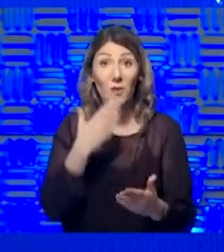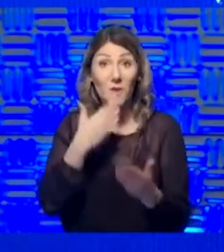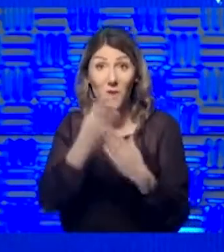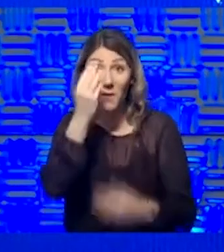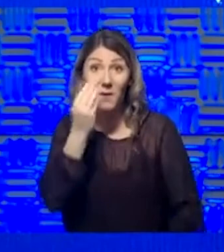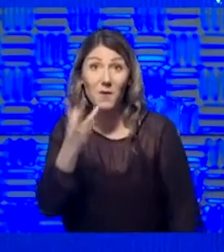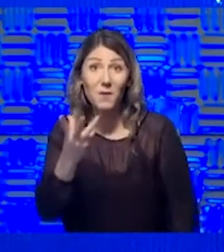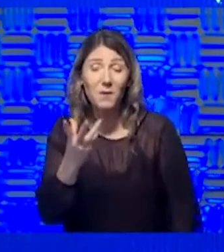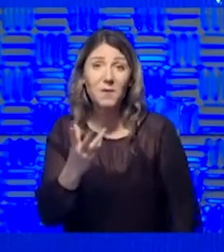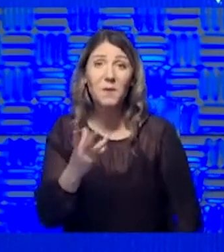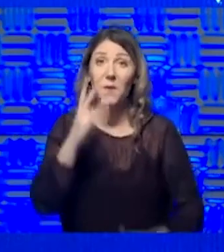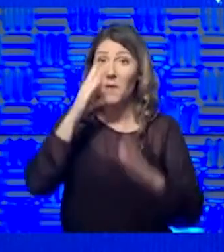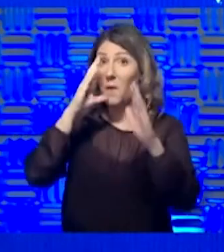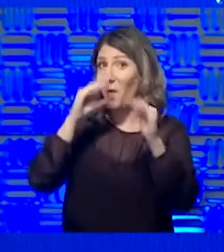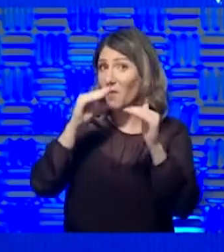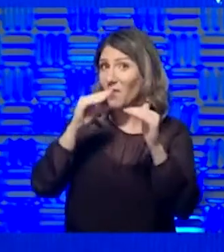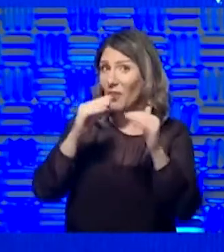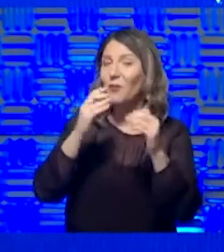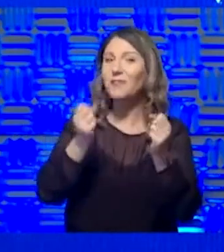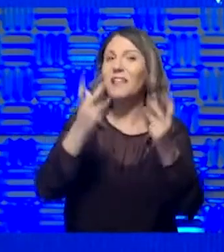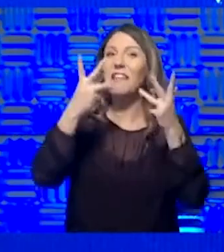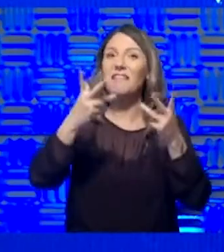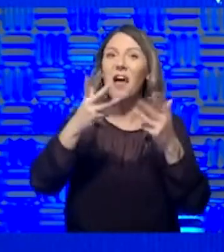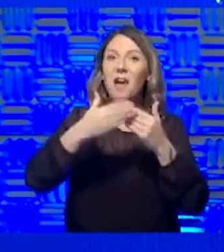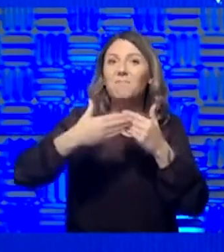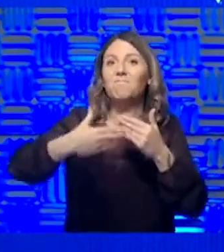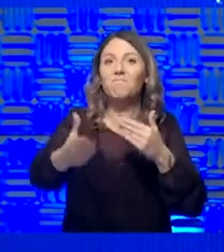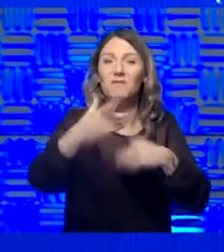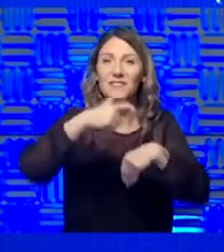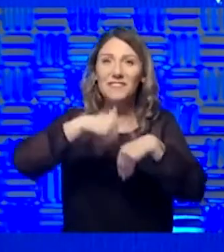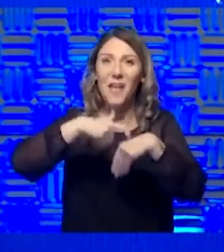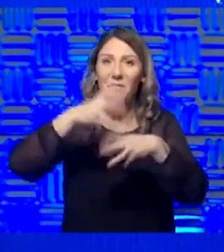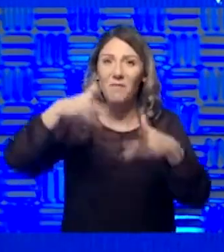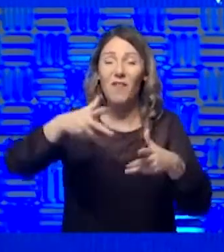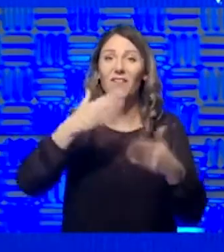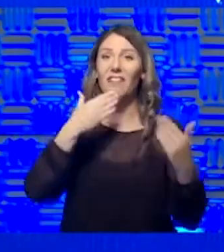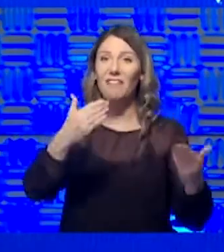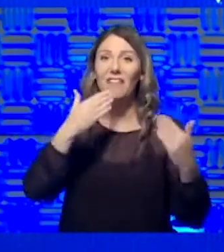there hopefully is a lot of river left to paddle. So thank you all for listening. We'll be back tomorrow.